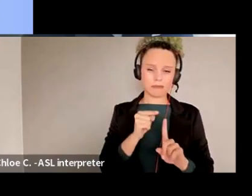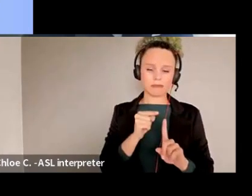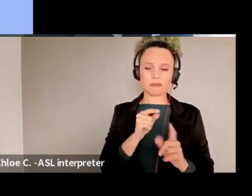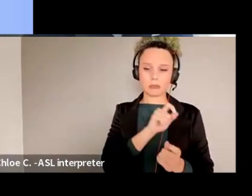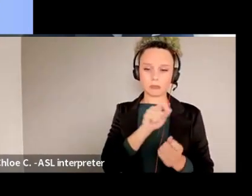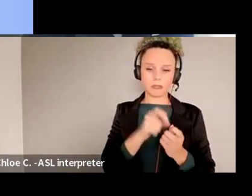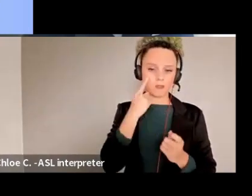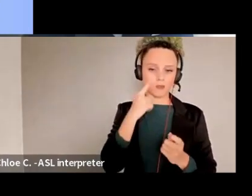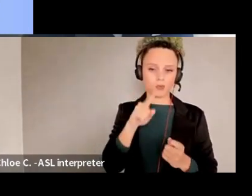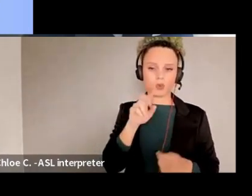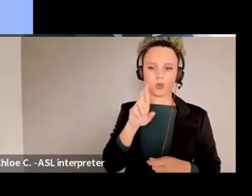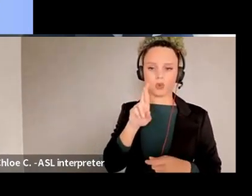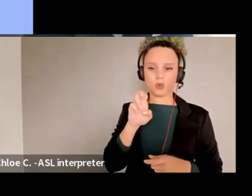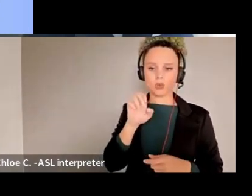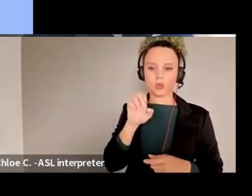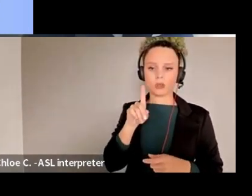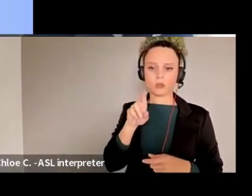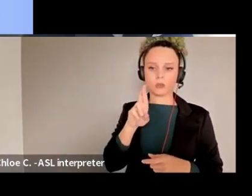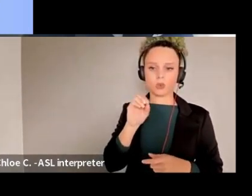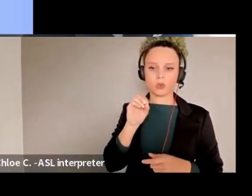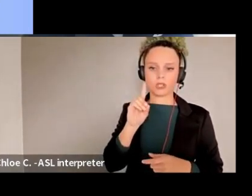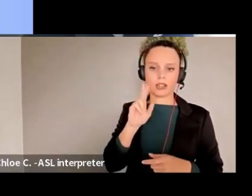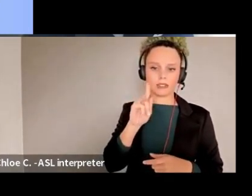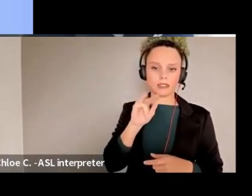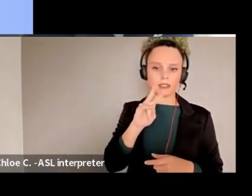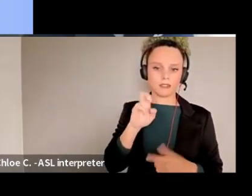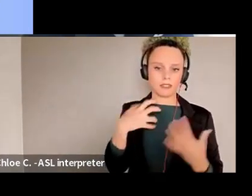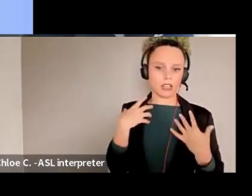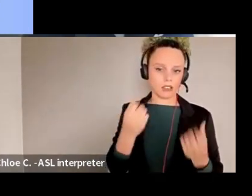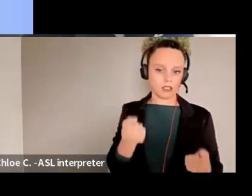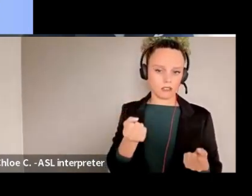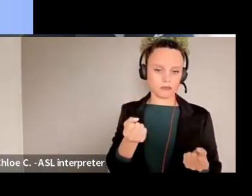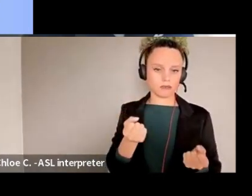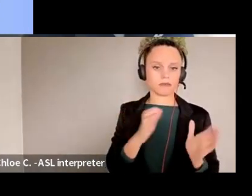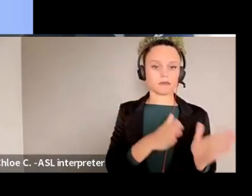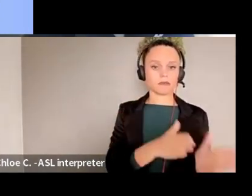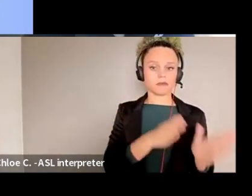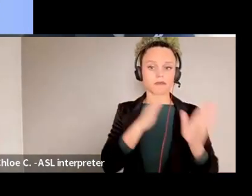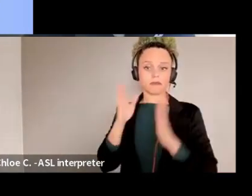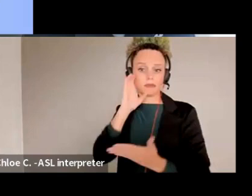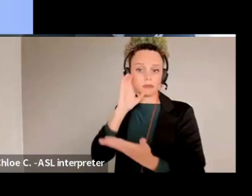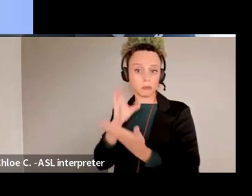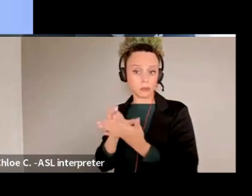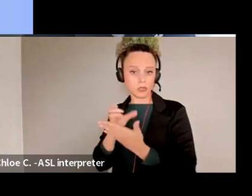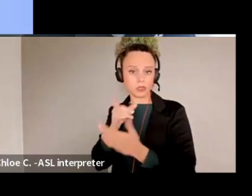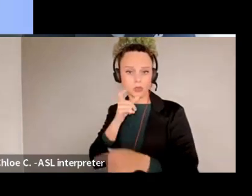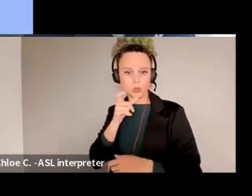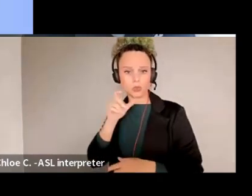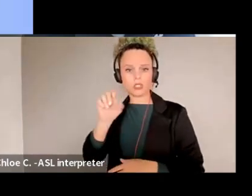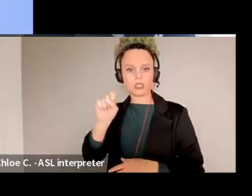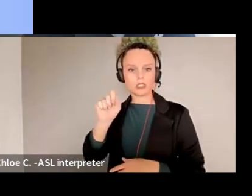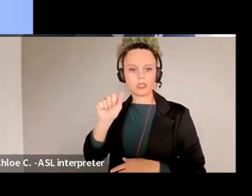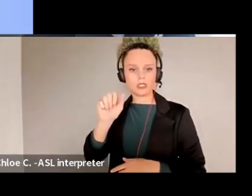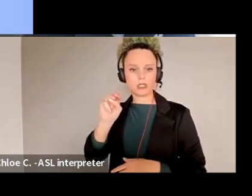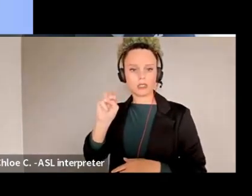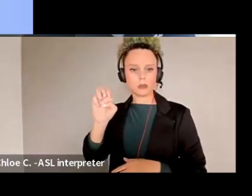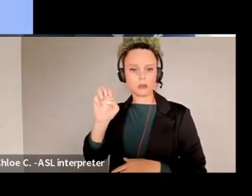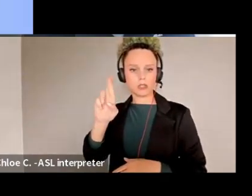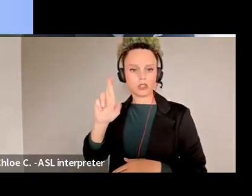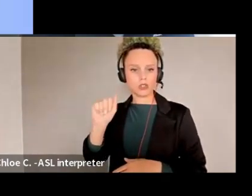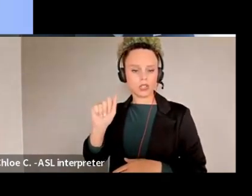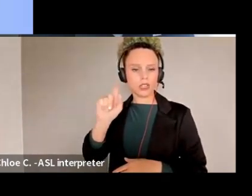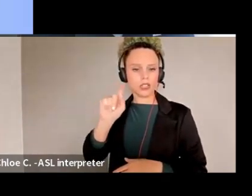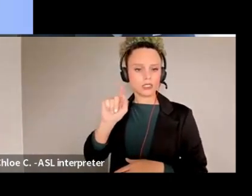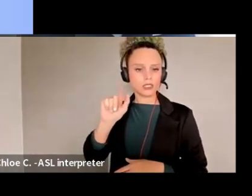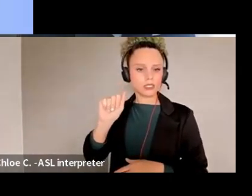discussions about diet and guidelines and nutrition, but it's very specific to reproductive health. And then a photo on